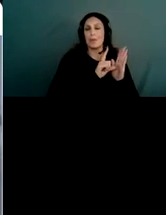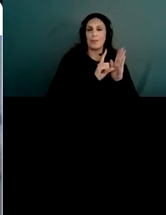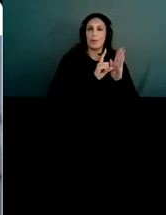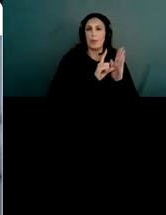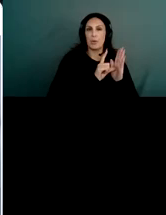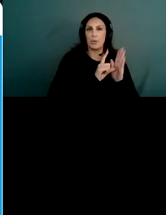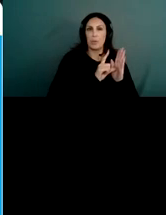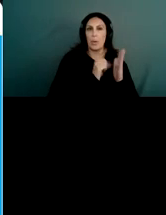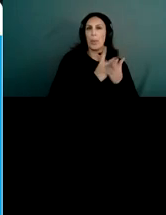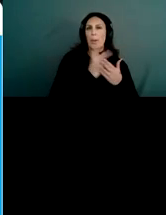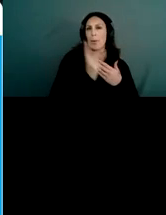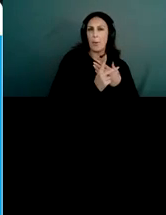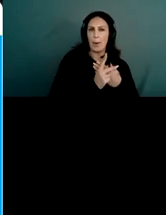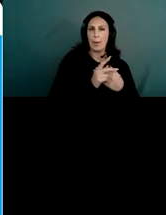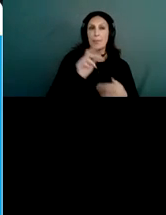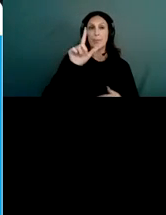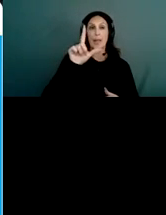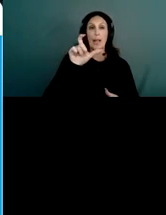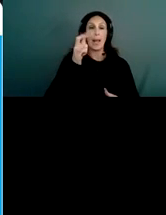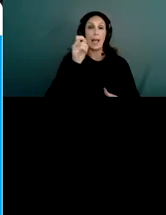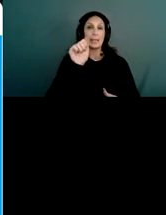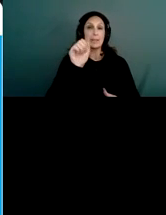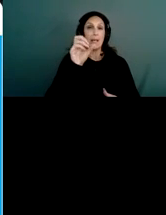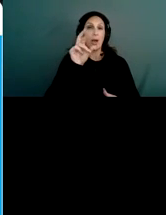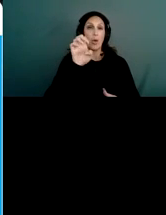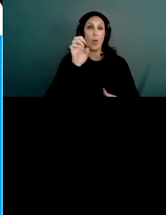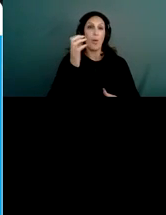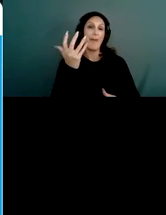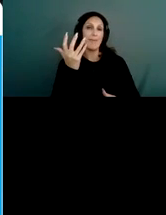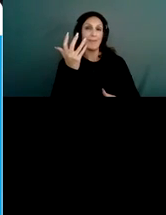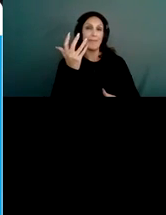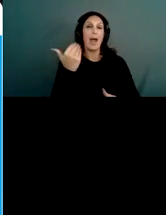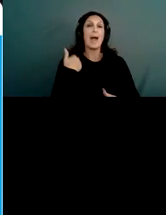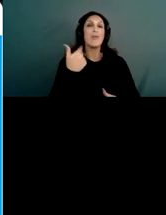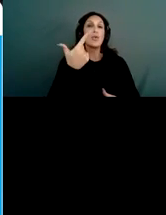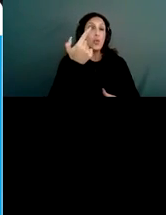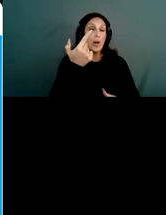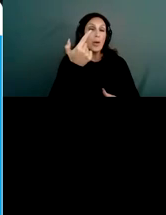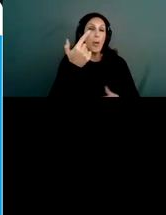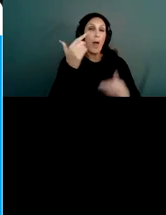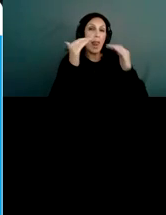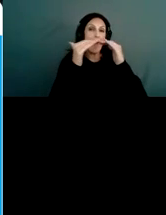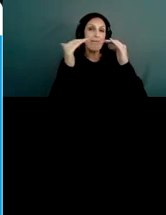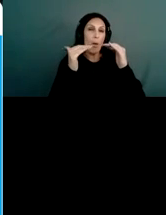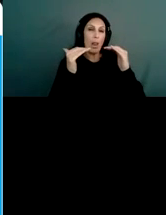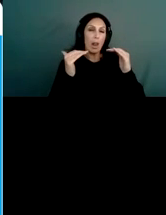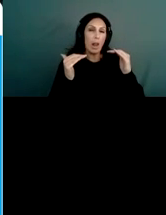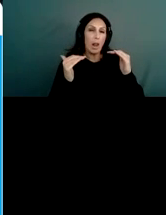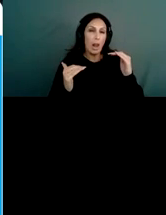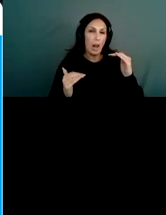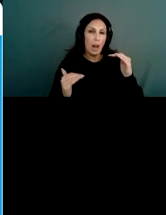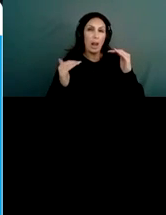program. Lexia Core5 Reading is made up of 21 levels. Each level is made up of